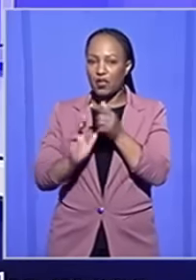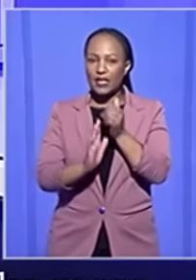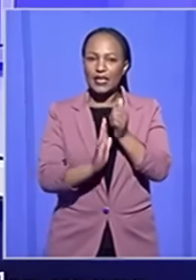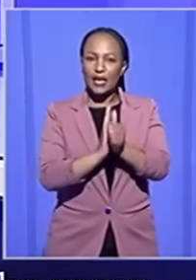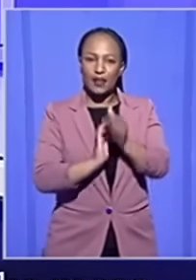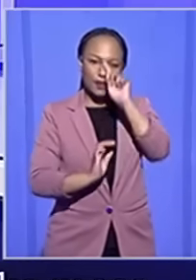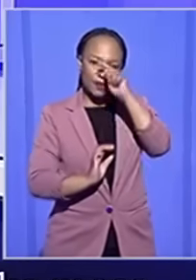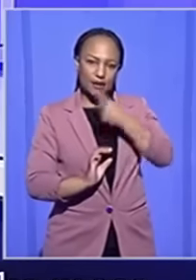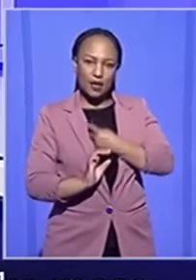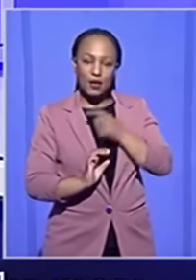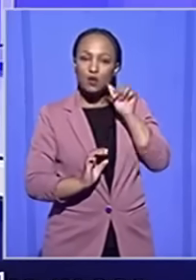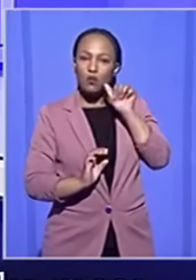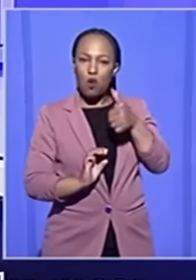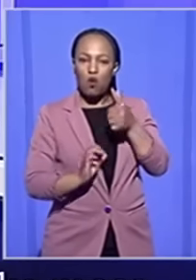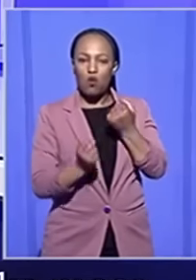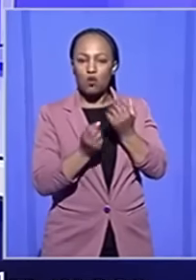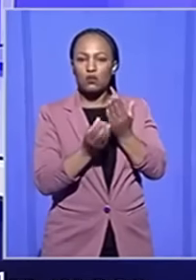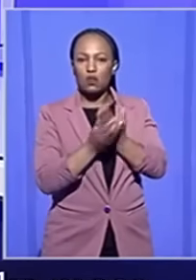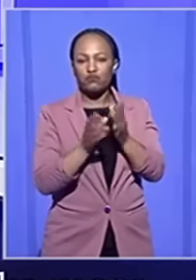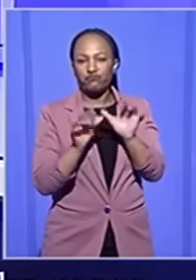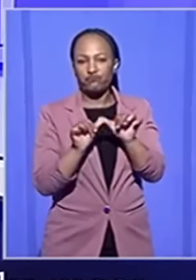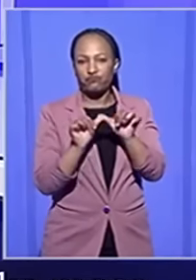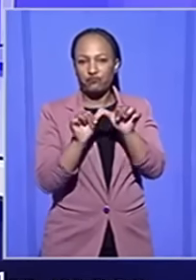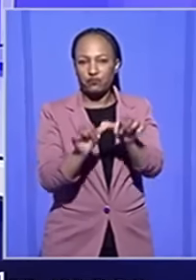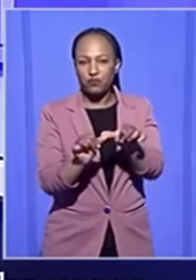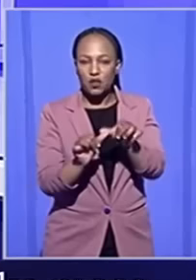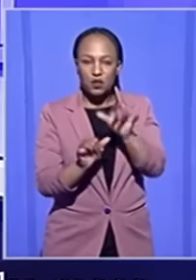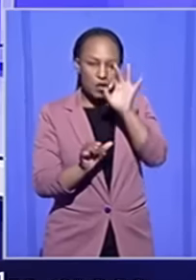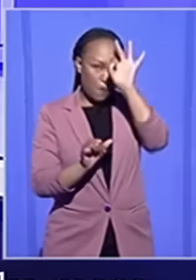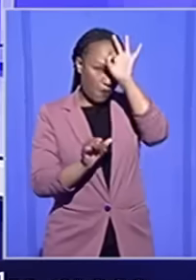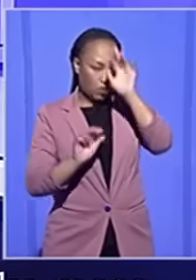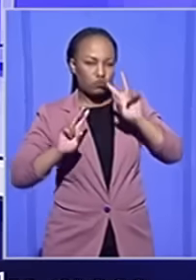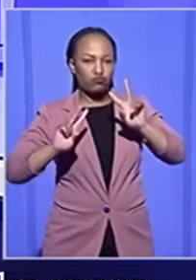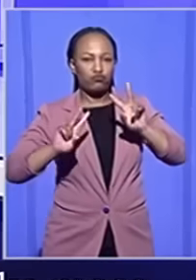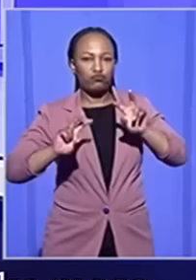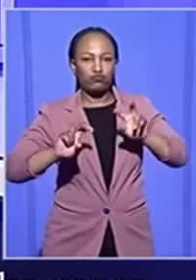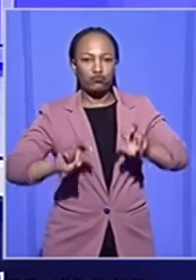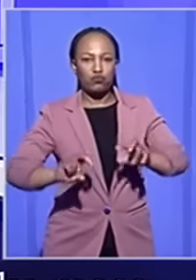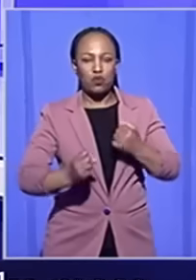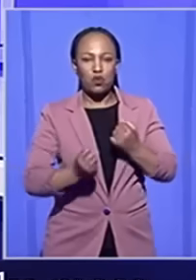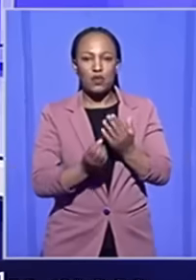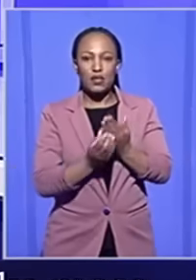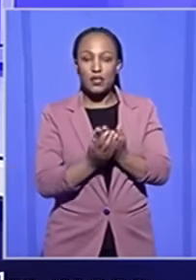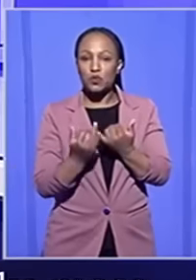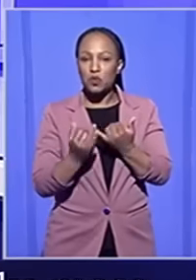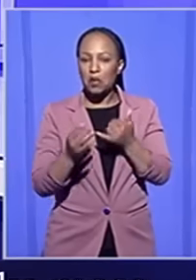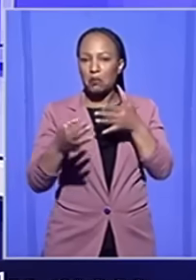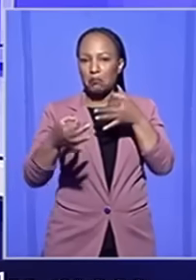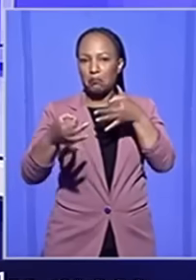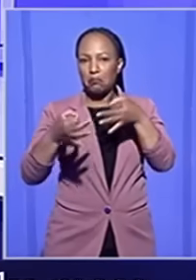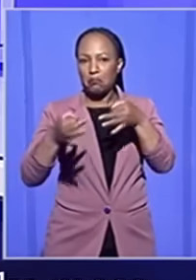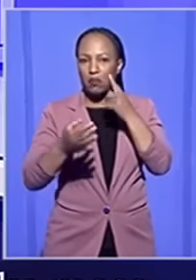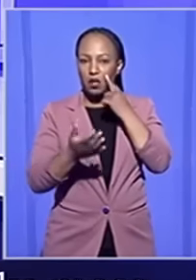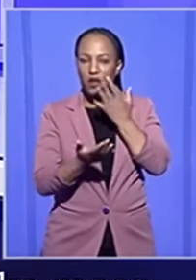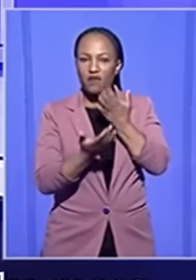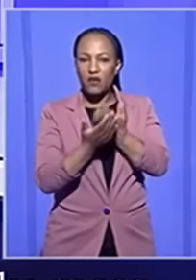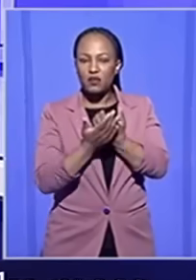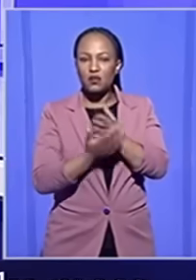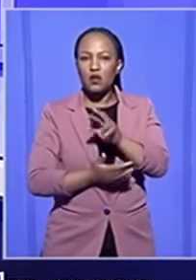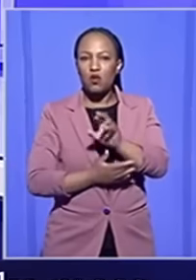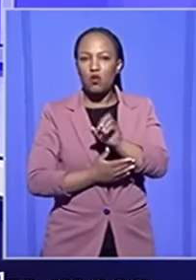tla tswelela ka moso. Lepodisi le le batlisisang kgetsi eno le tlhotse le rebola bosupi kwa kgotlatshekelo ya magistrata wa